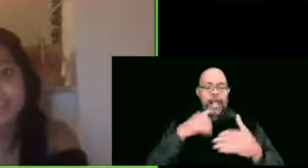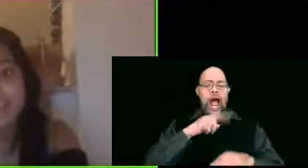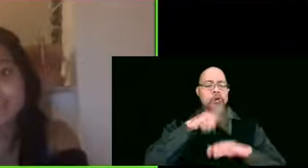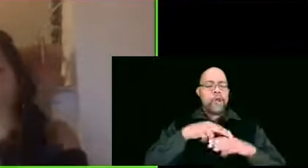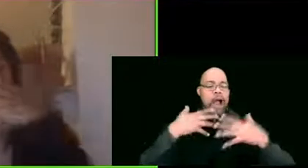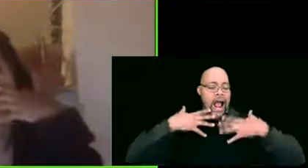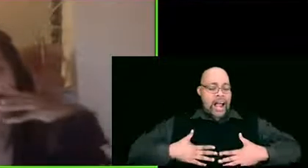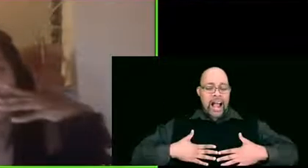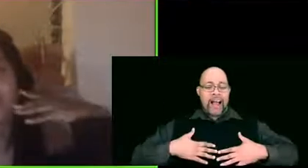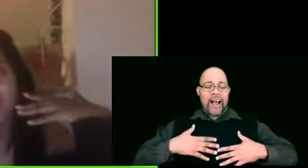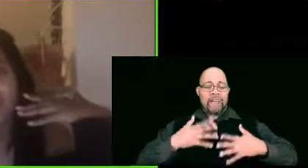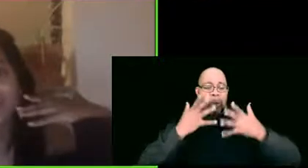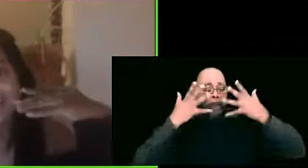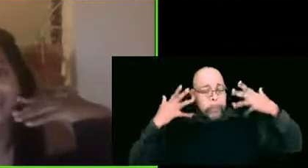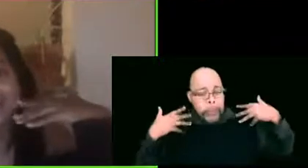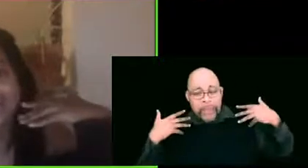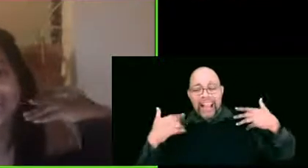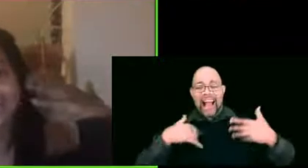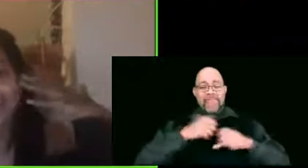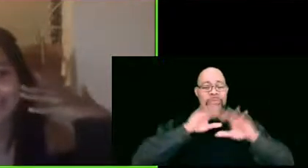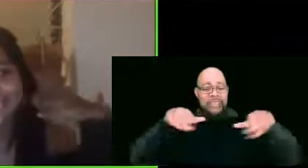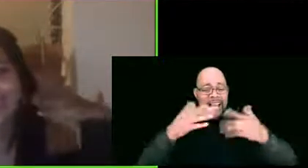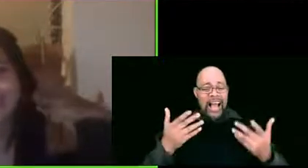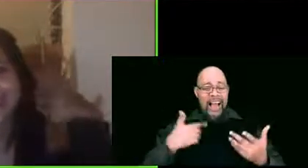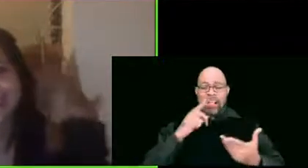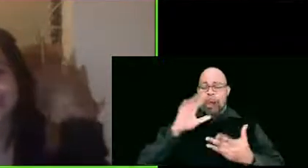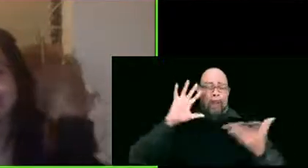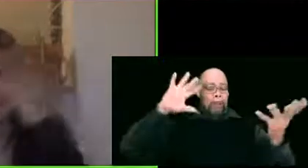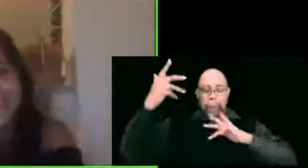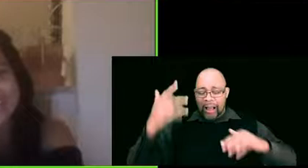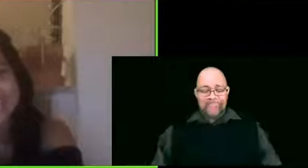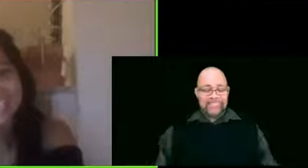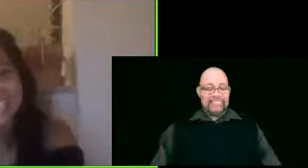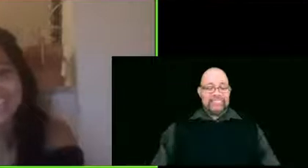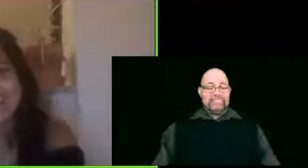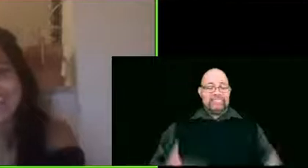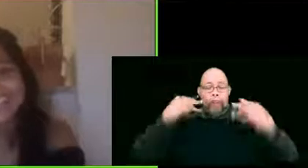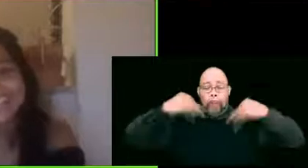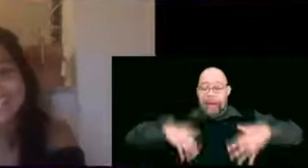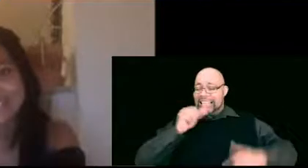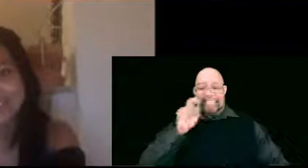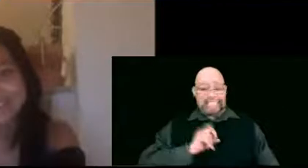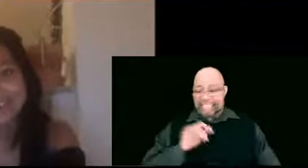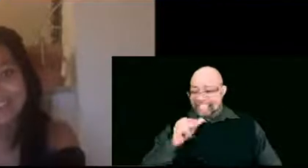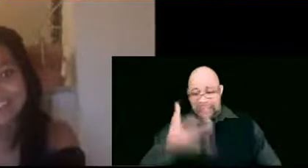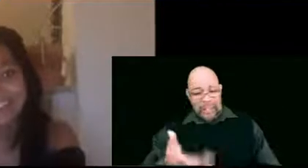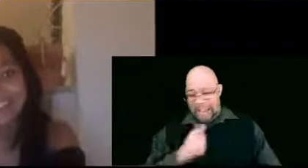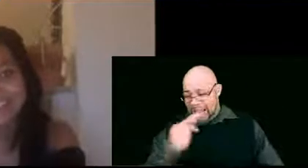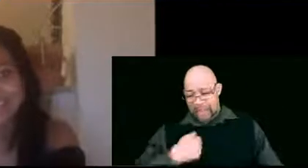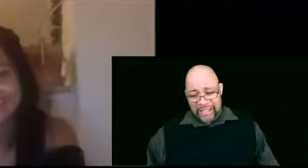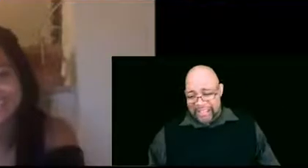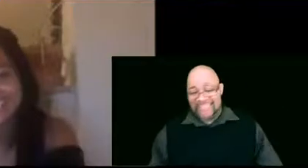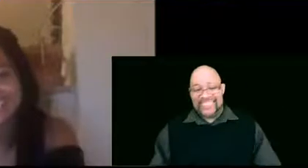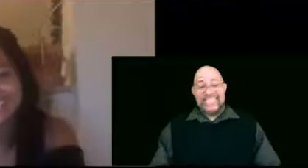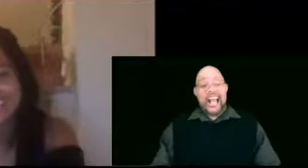science you're doing. I'm normally covered in snot and just like I get out from a dive and I look a mess. There's nothing sexy about what's happening down